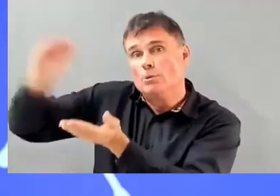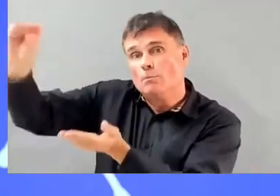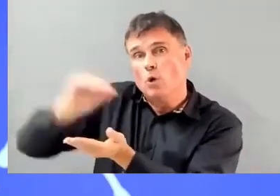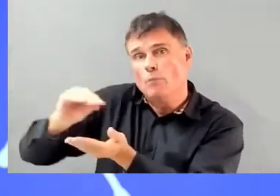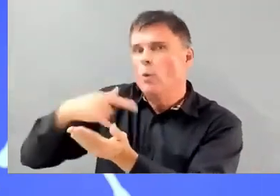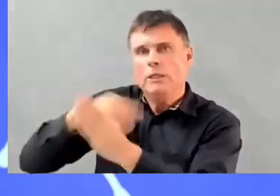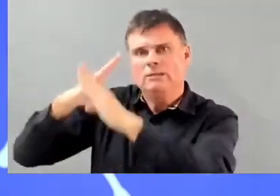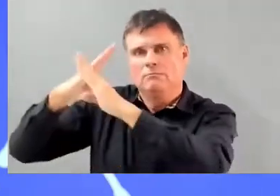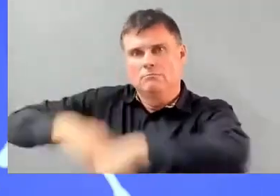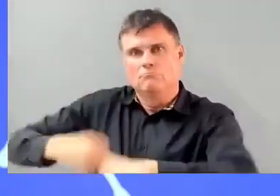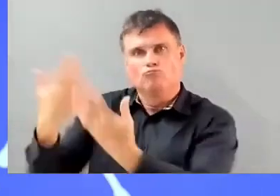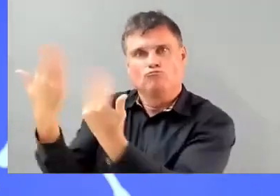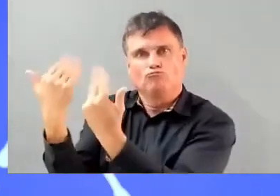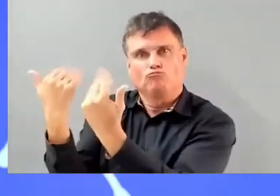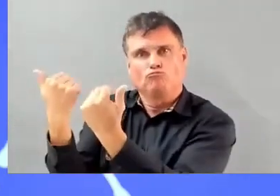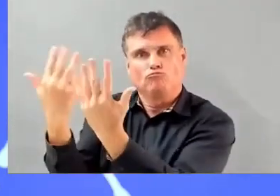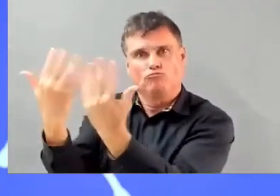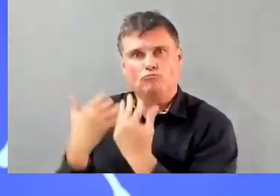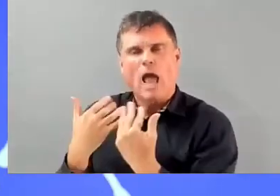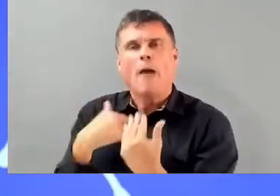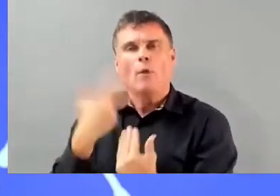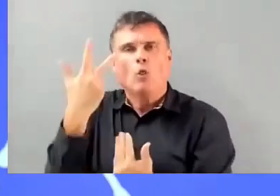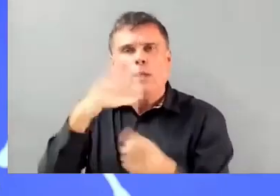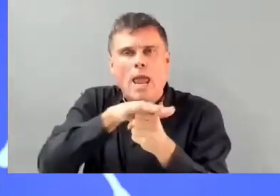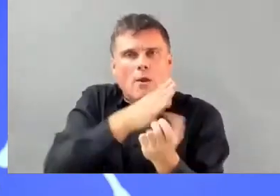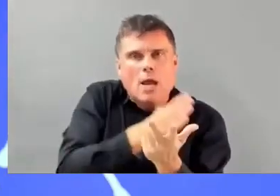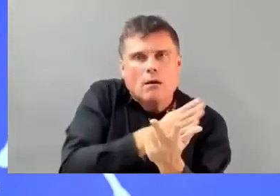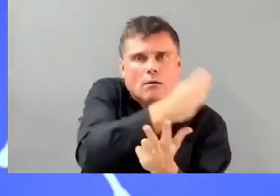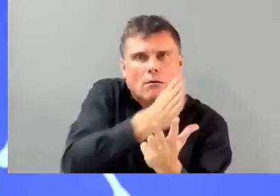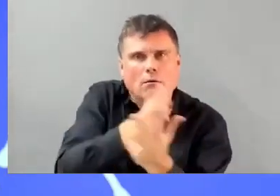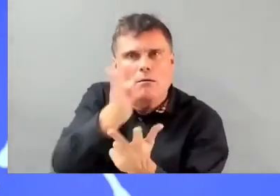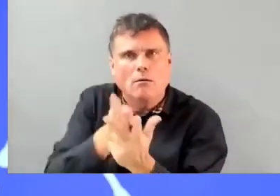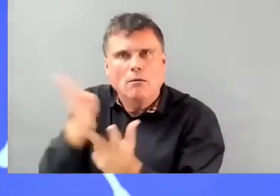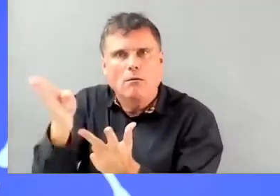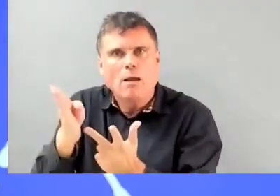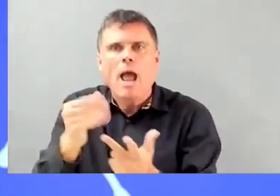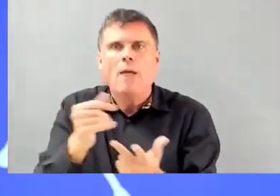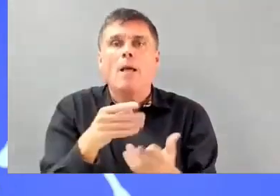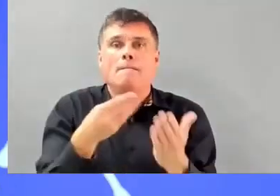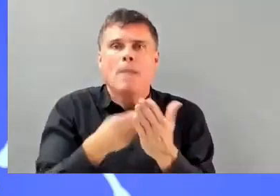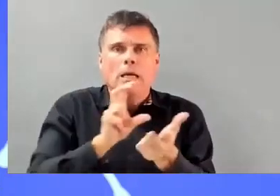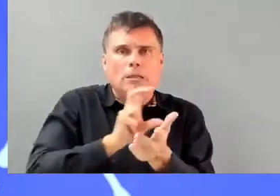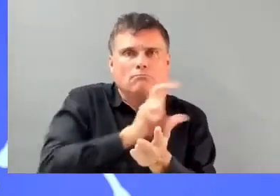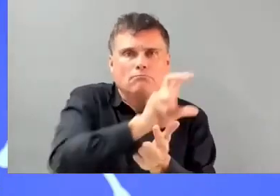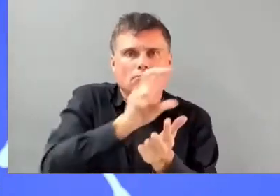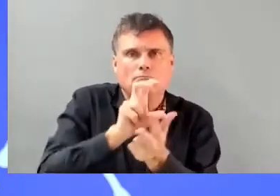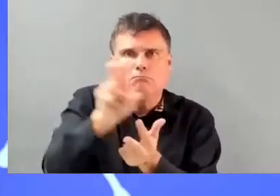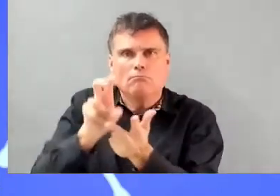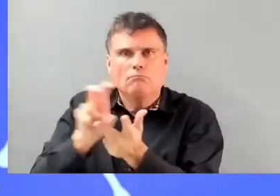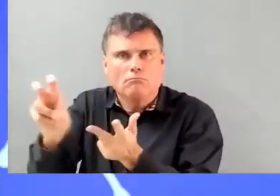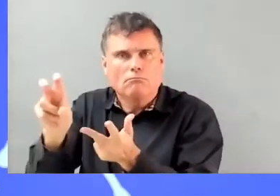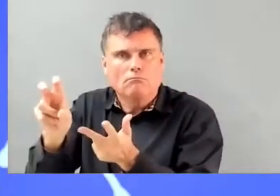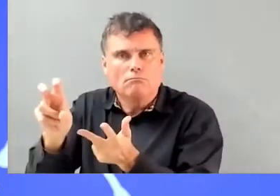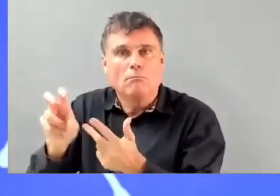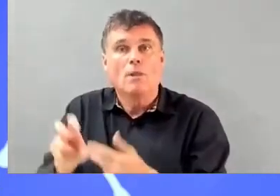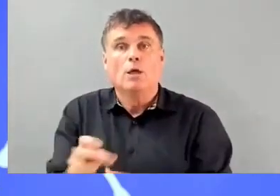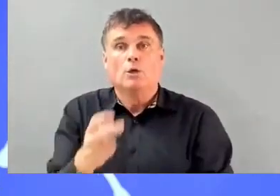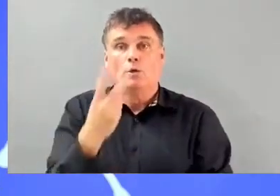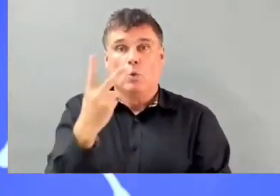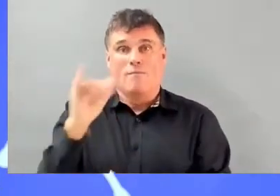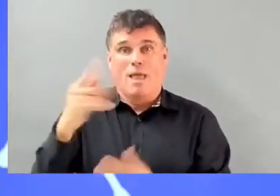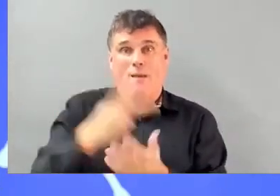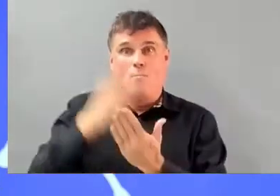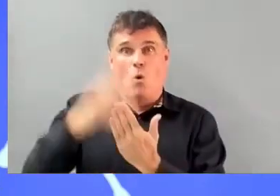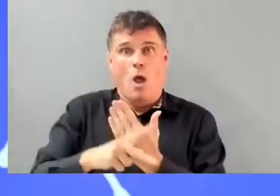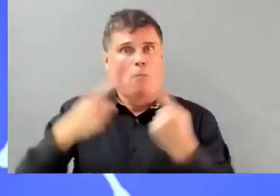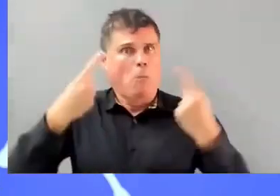and the bursaries that have been put forward that have reduced the cost of that. We've already seen that success, and be happy to share some